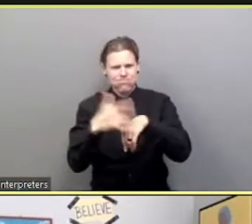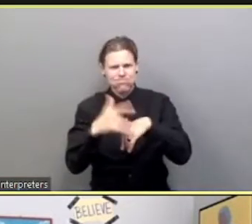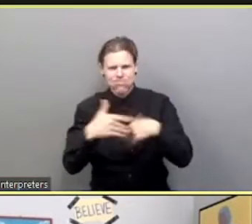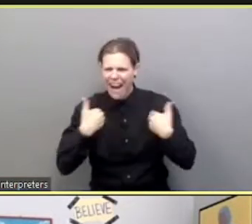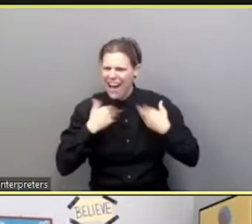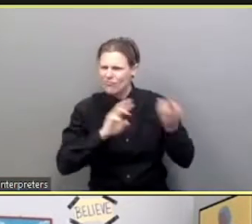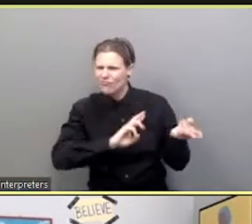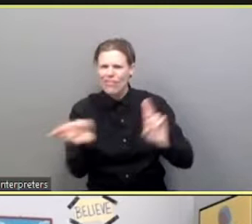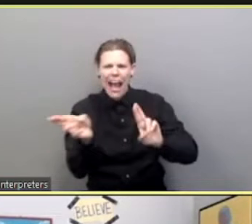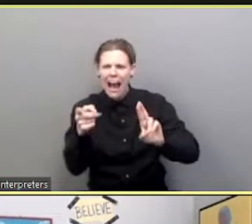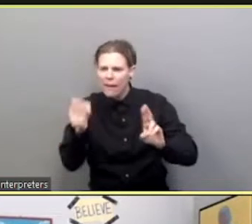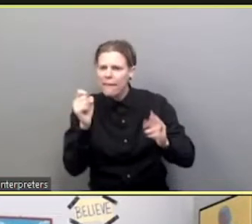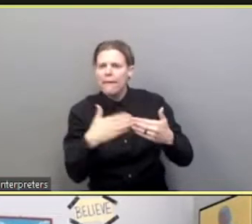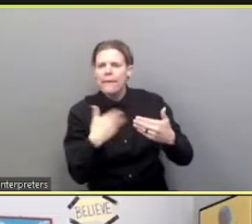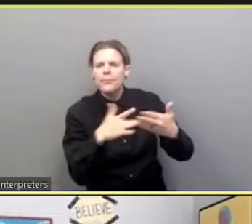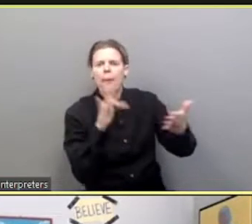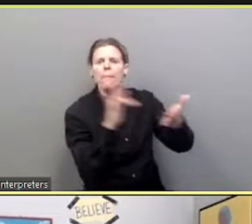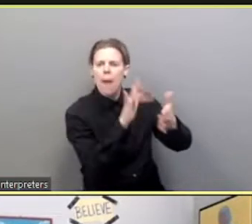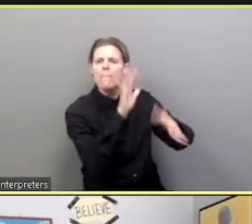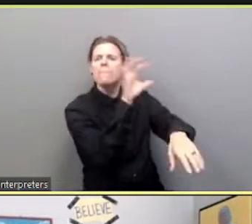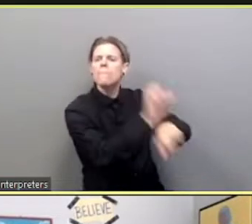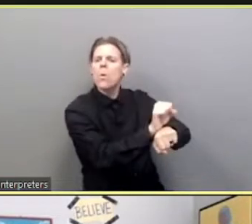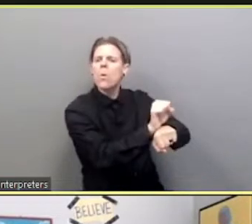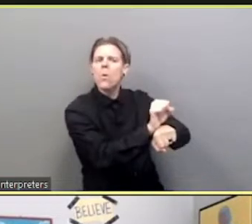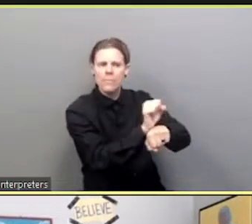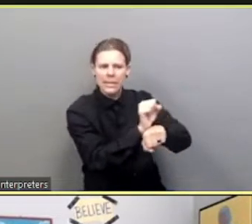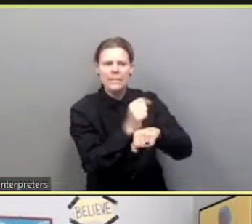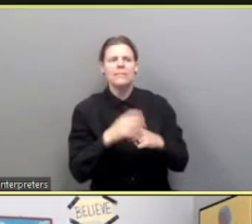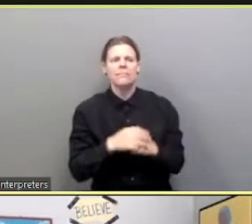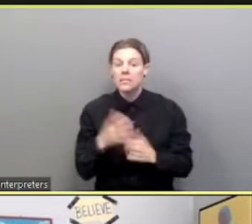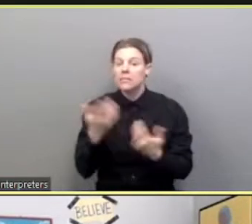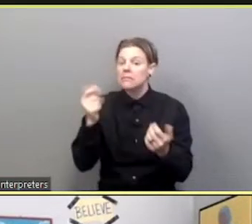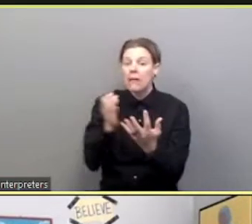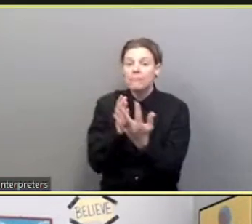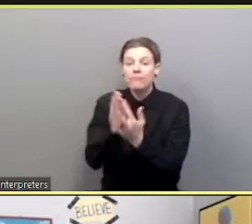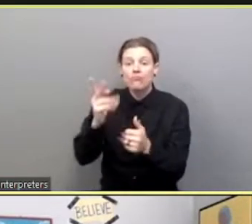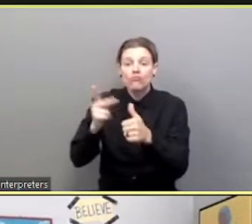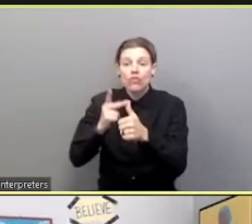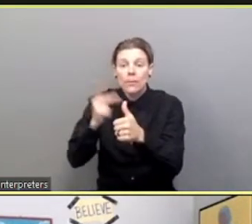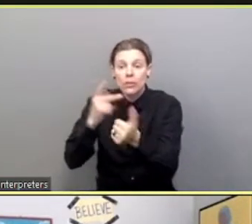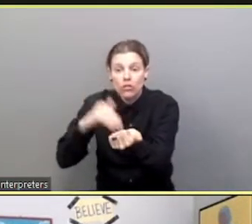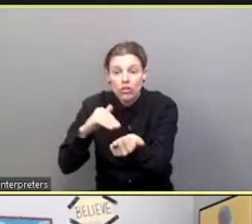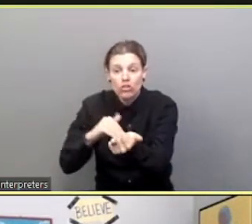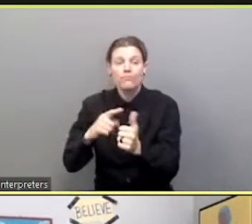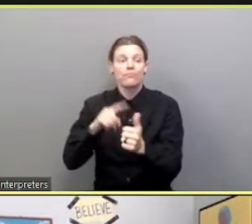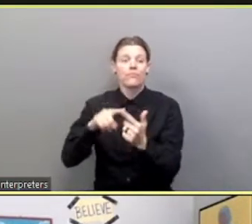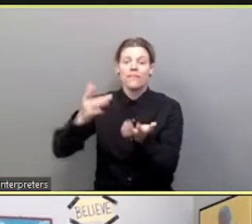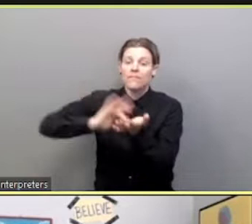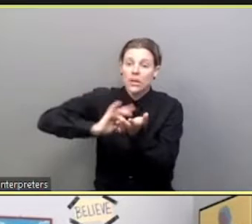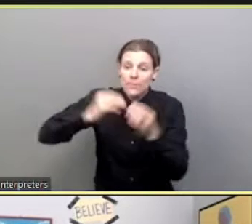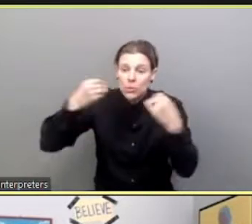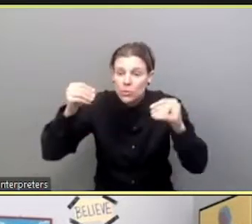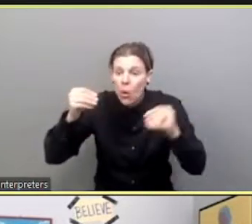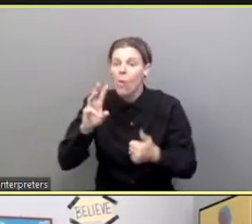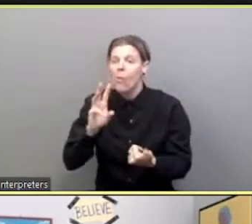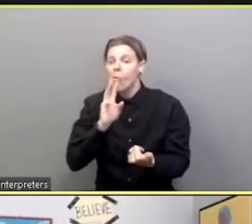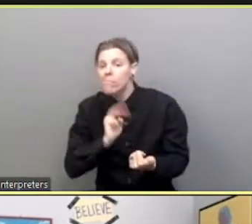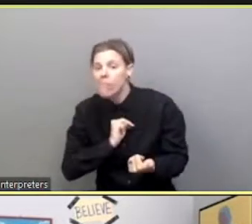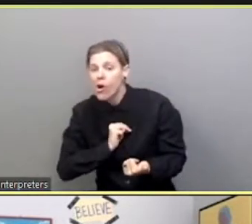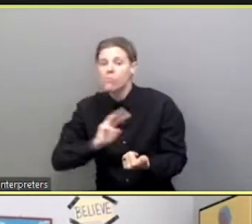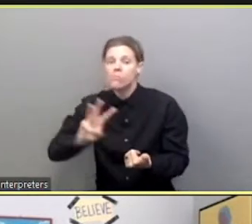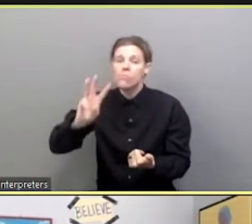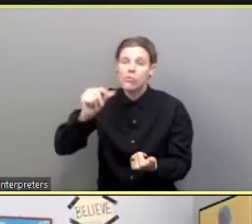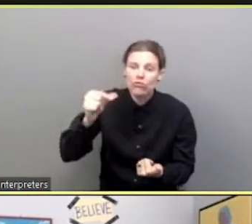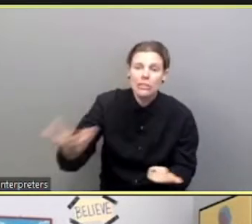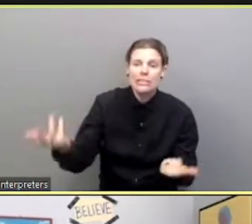primary care provider if they have them, or a pharmacy. Remember, you can get your flu shot at the same time. And once again,